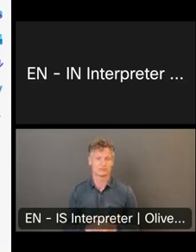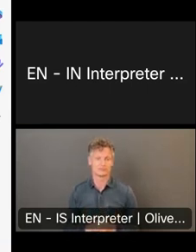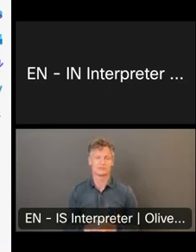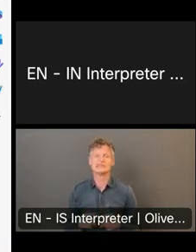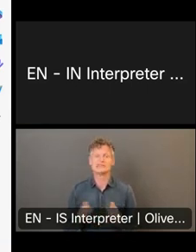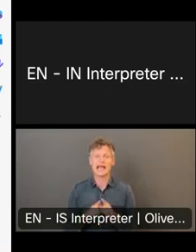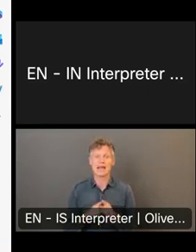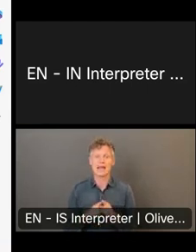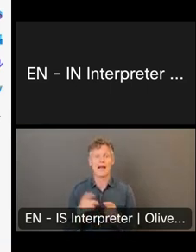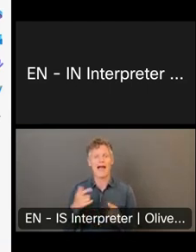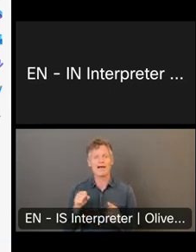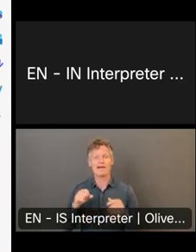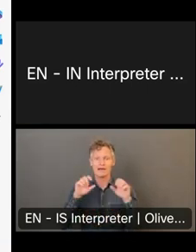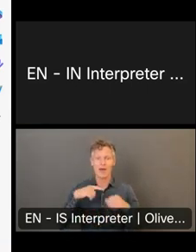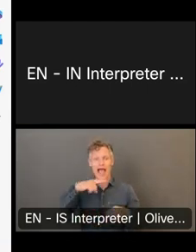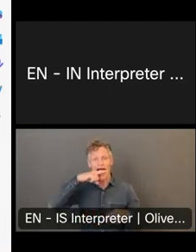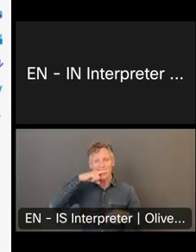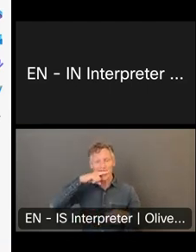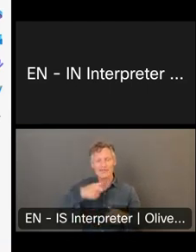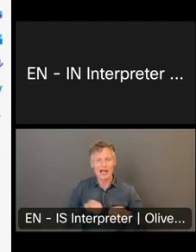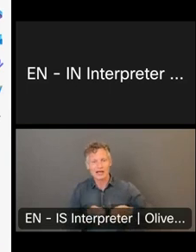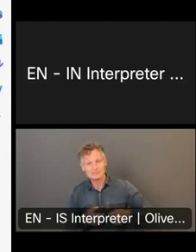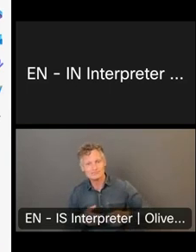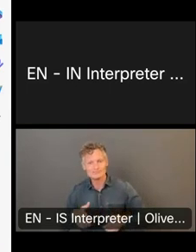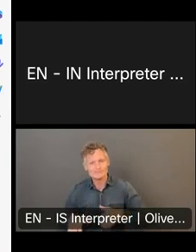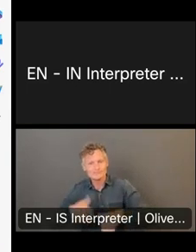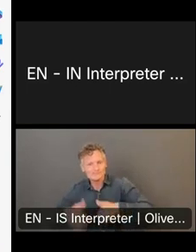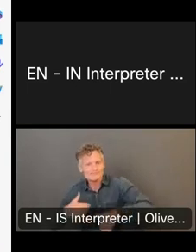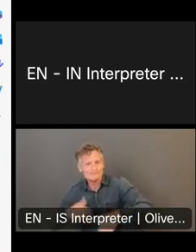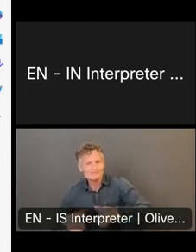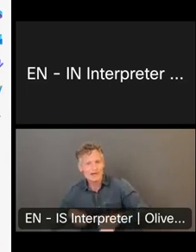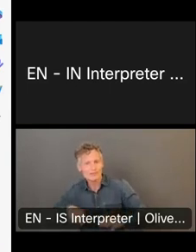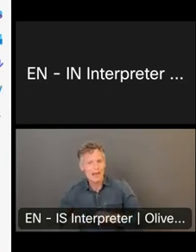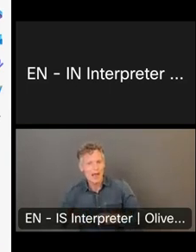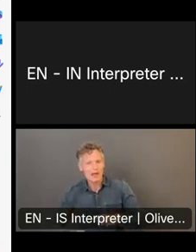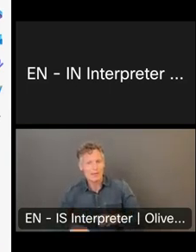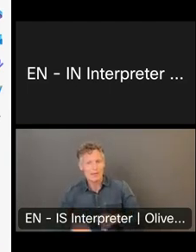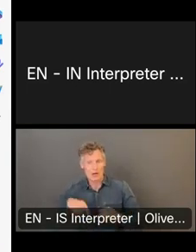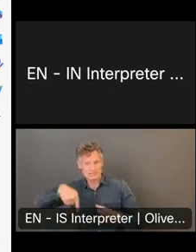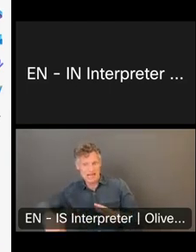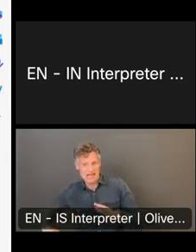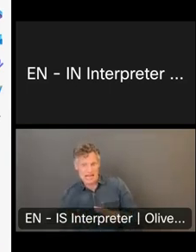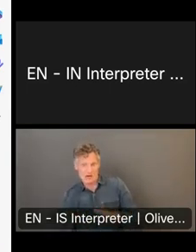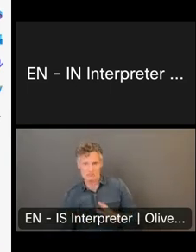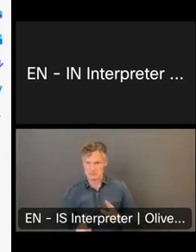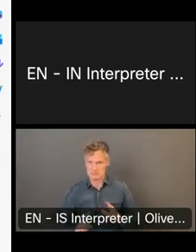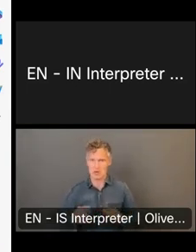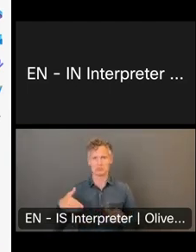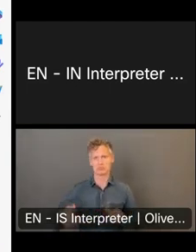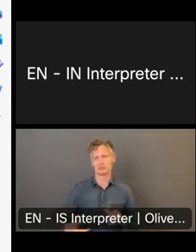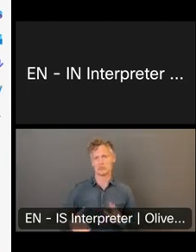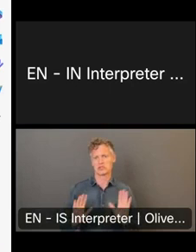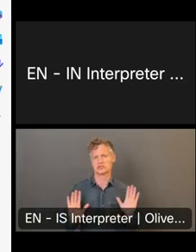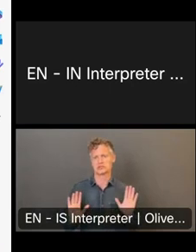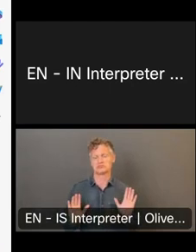deep. Alternatively, we can reappropriate laziness without its moralizing character, as with Kirchner's